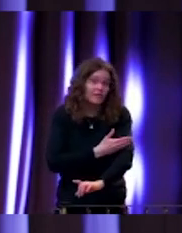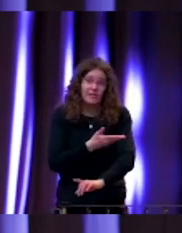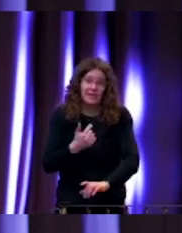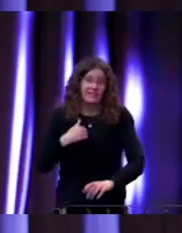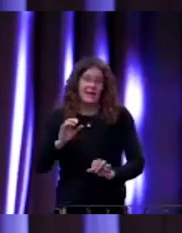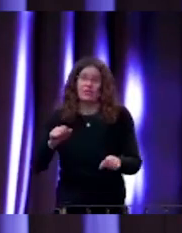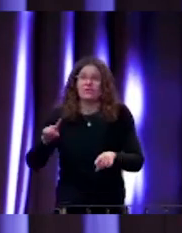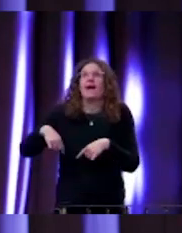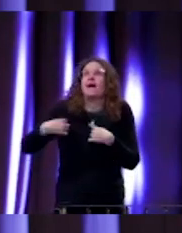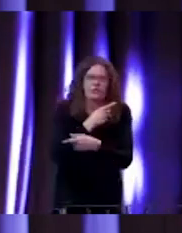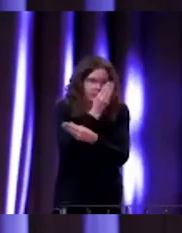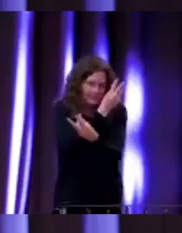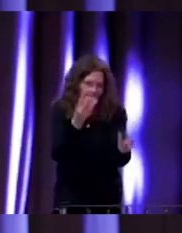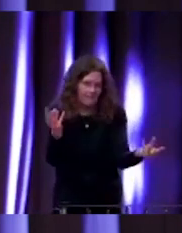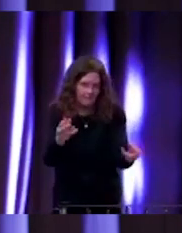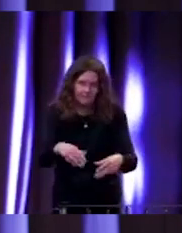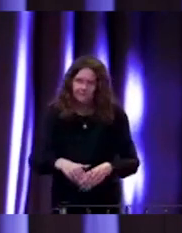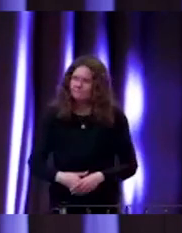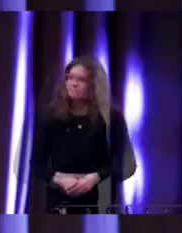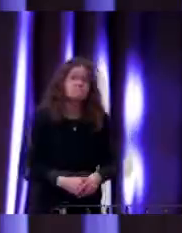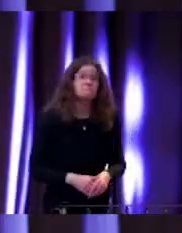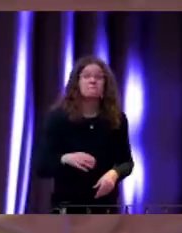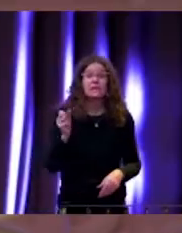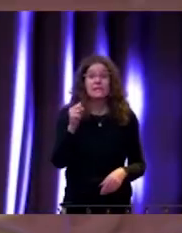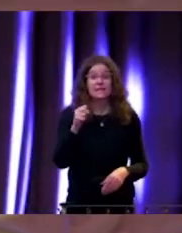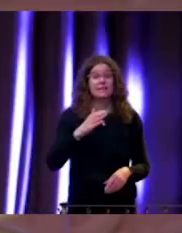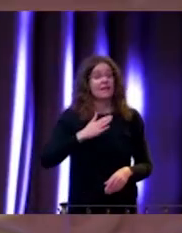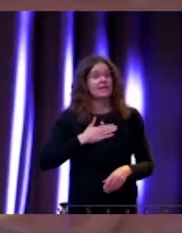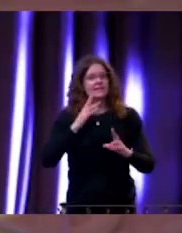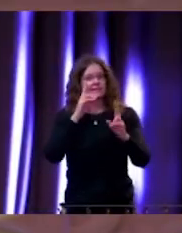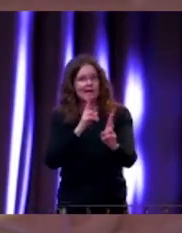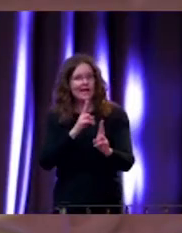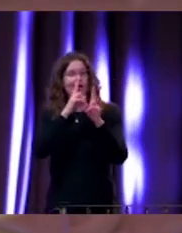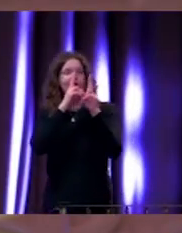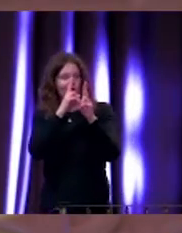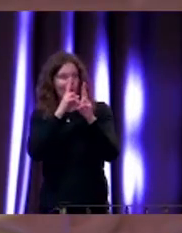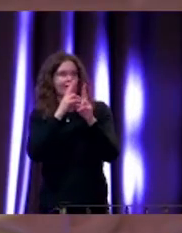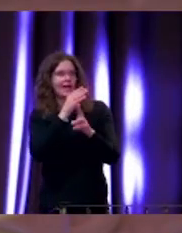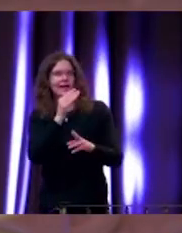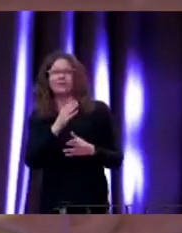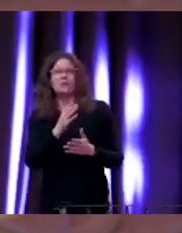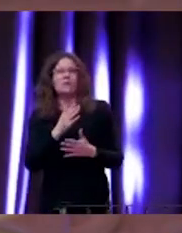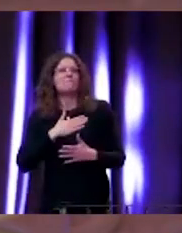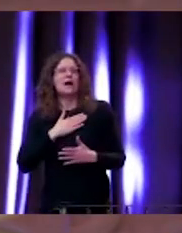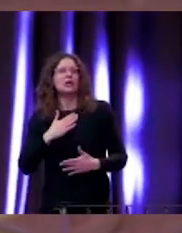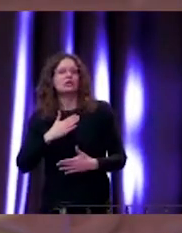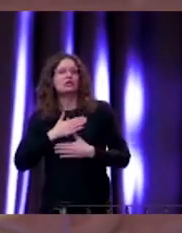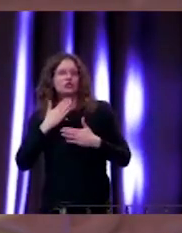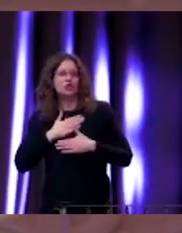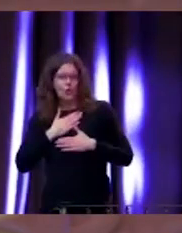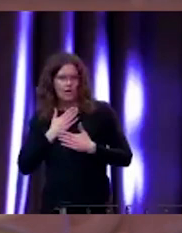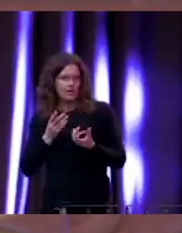It is the honor of my life. It is such a joy to be able to support your work.